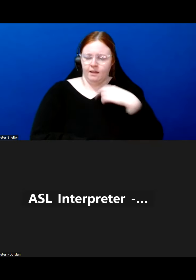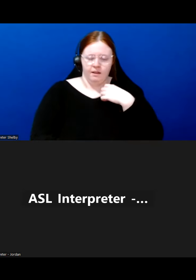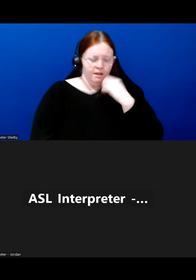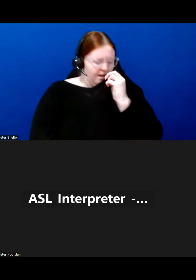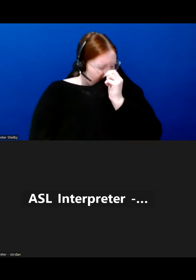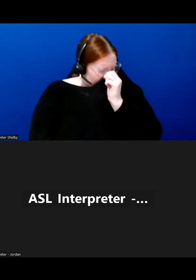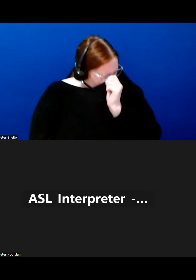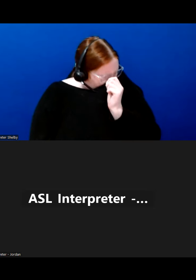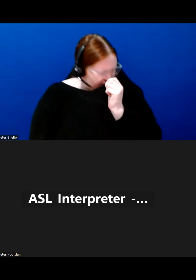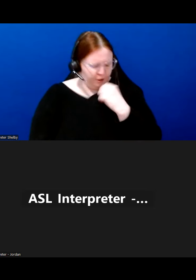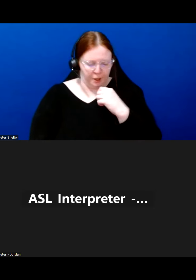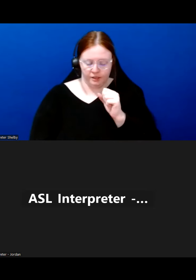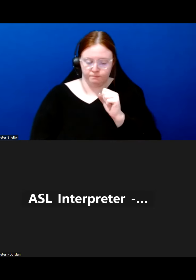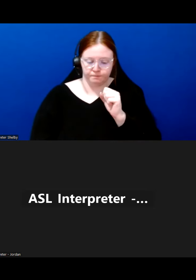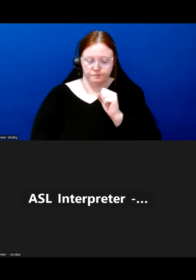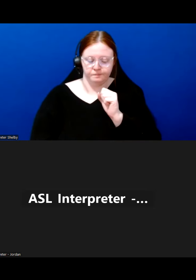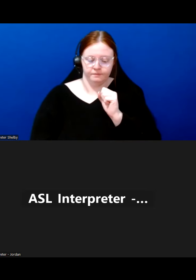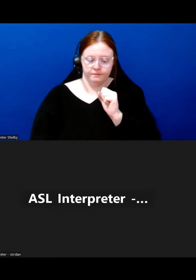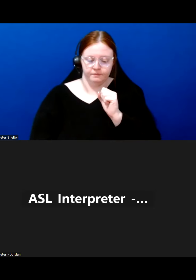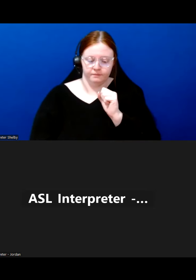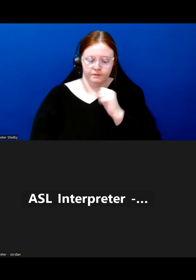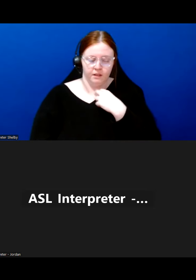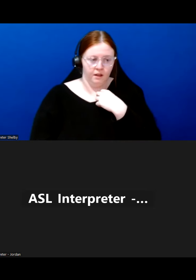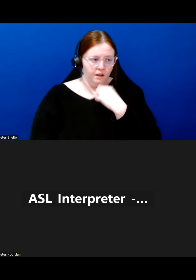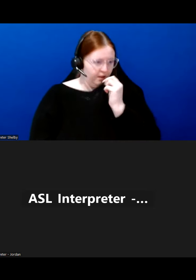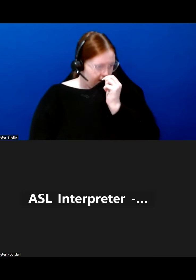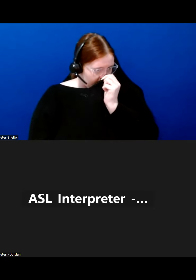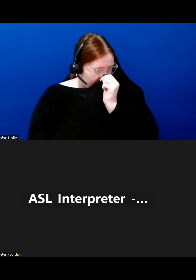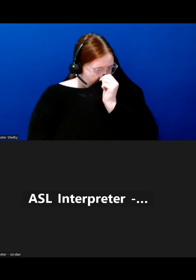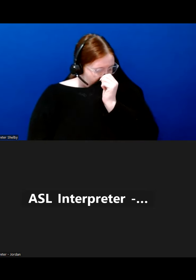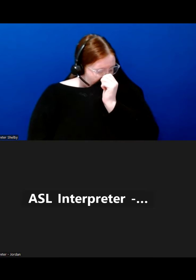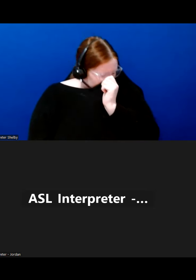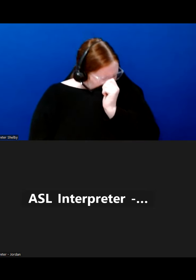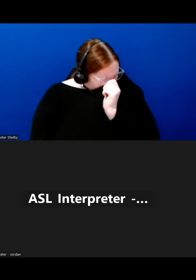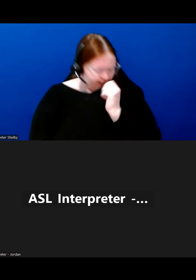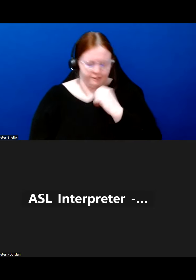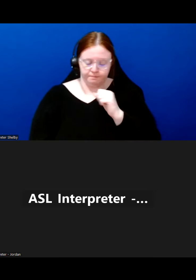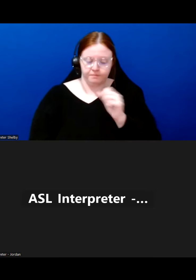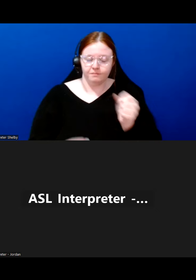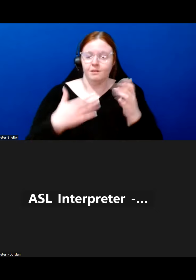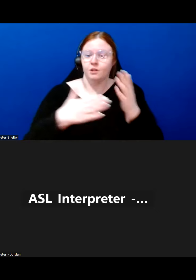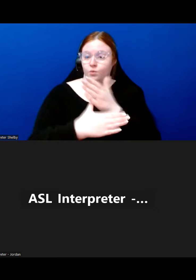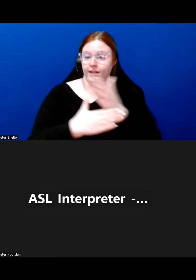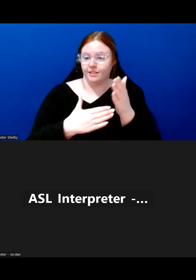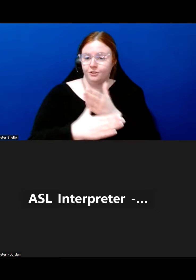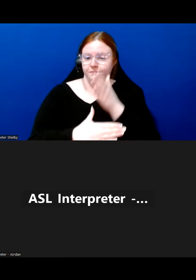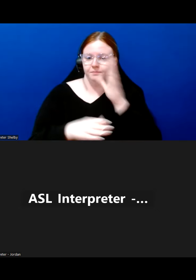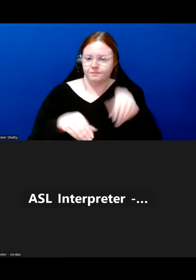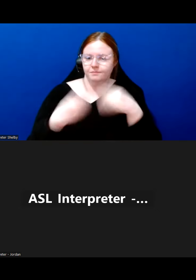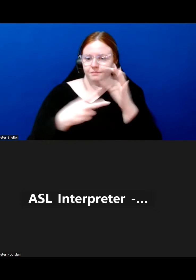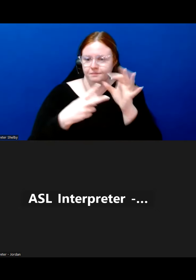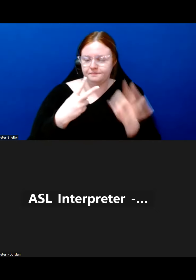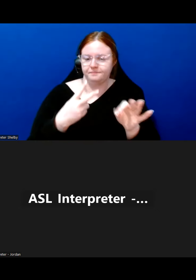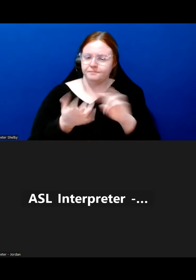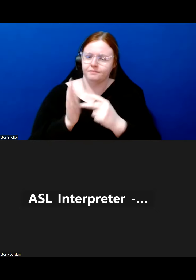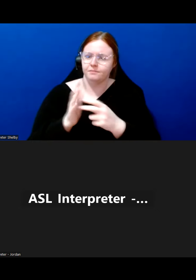reduction and things like that. Absolutely. There's a whole range of devices that may help you. So picking out the best ones that